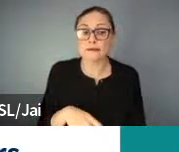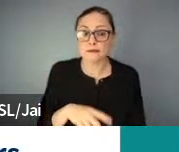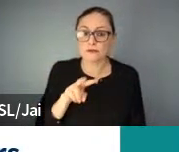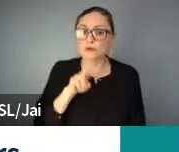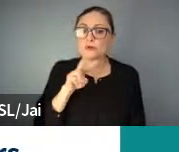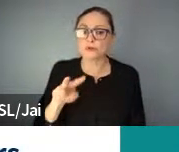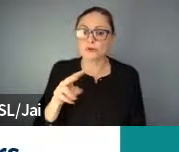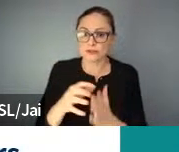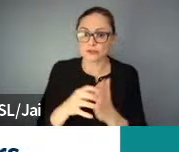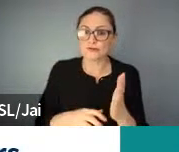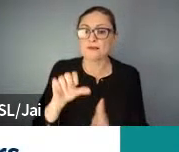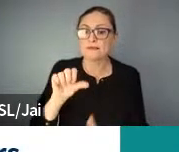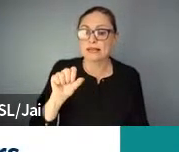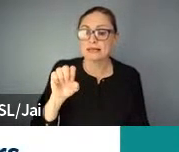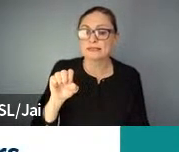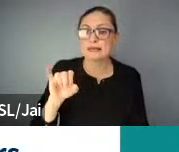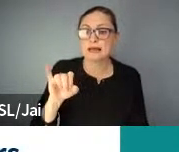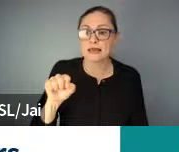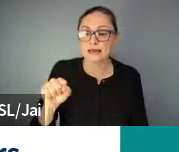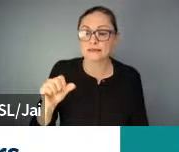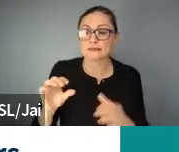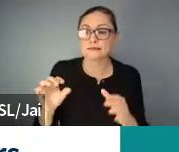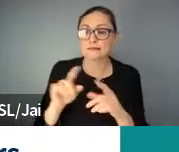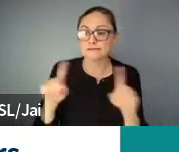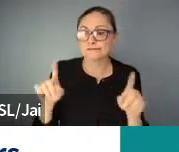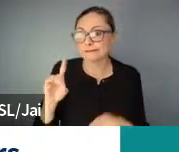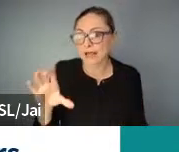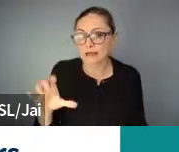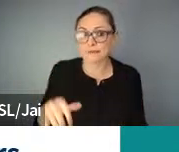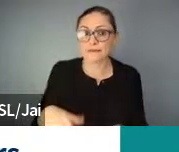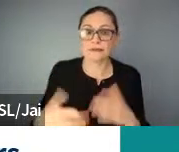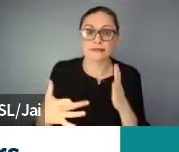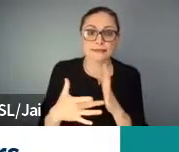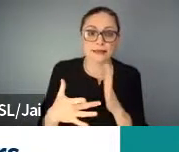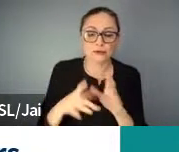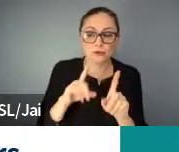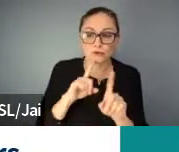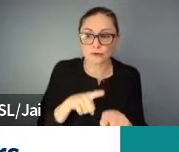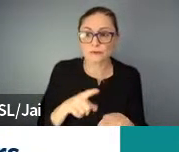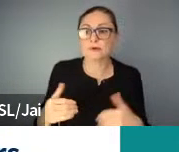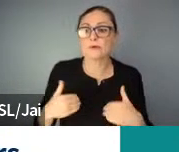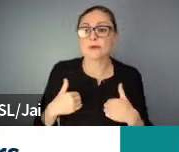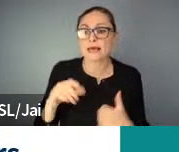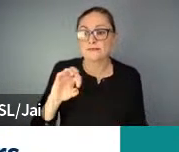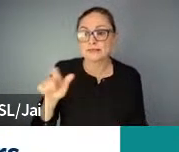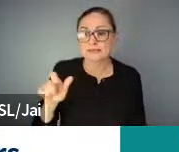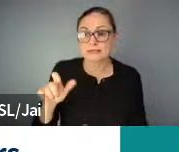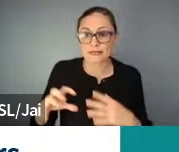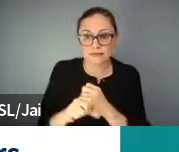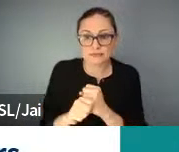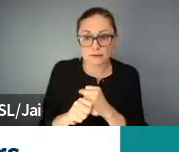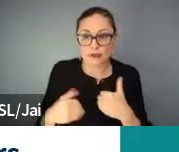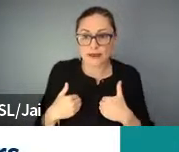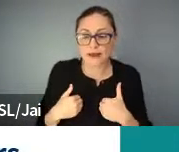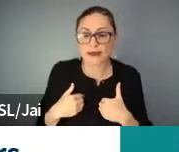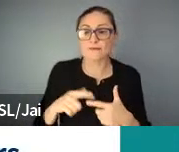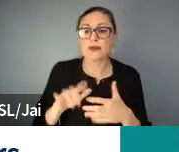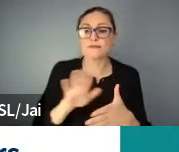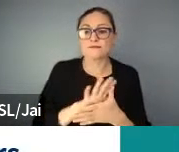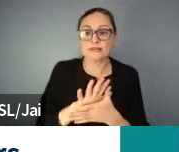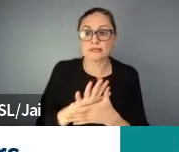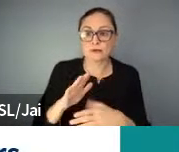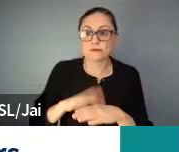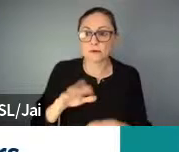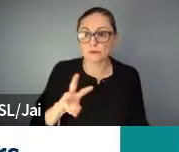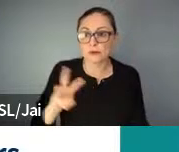Draft SEIS document, the technical reports. We have an executive summary. There's also videos on our website.